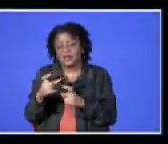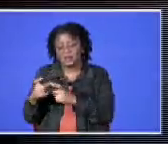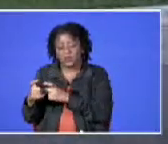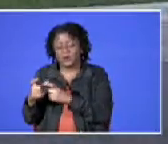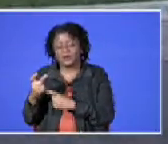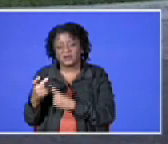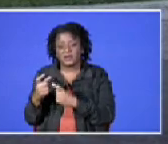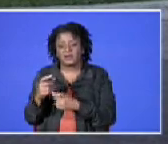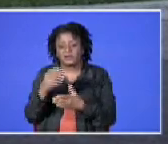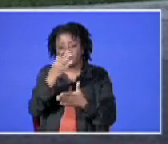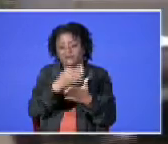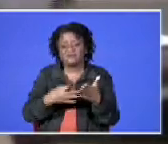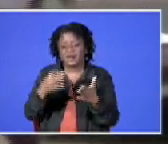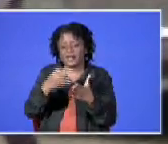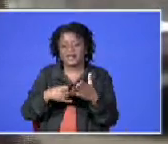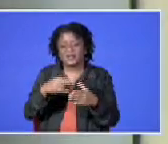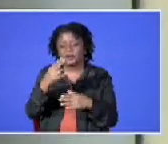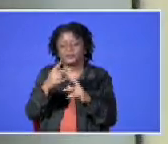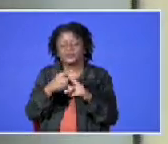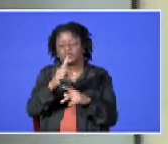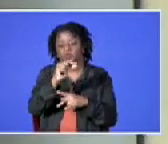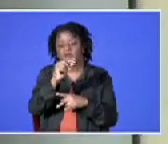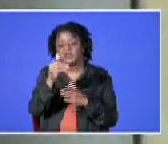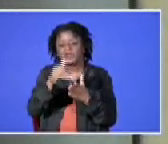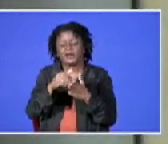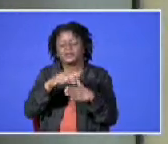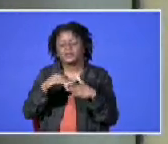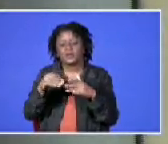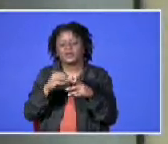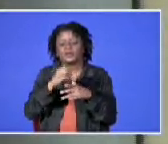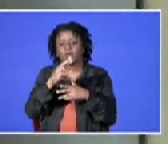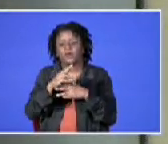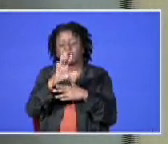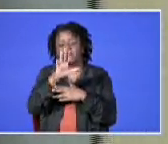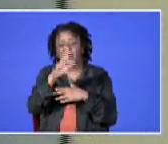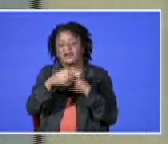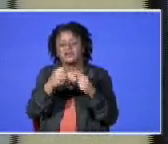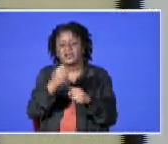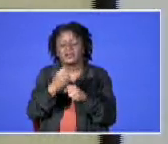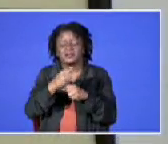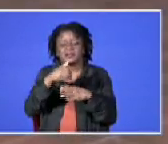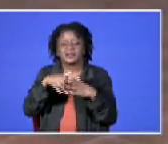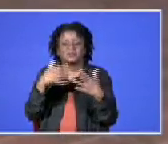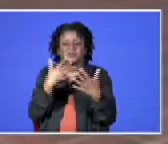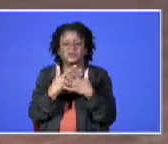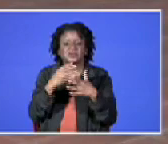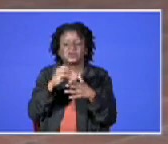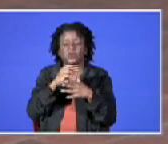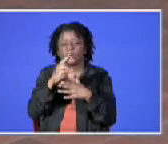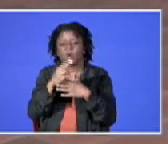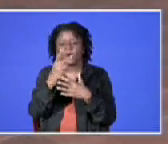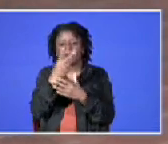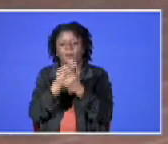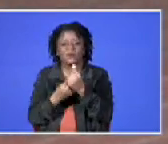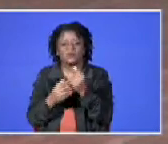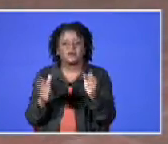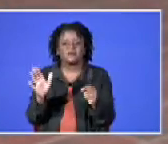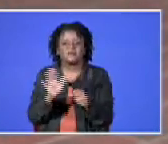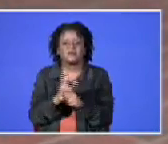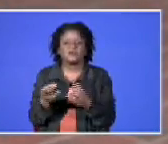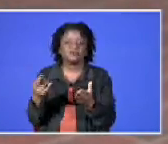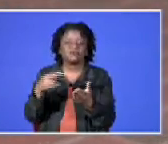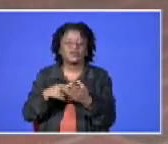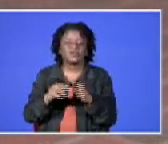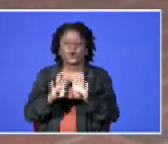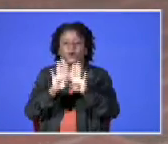or both. As some businesses are now allowed to operate during the emergency orders, the Prime Minister disclosed that a full reopening of the